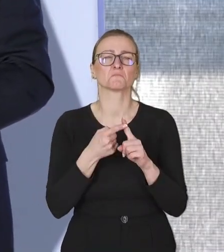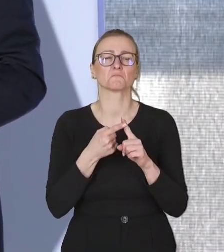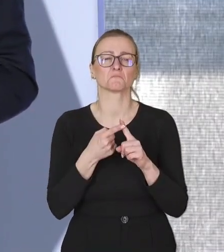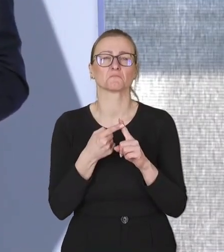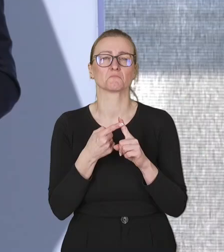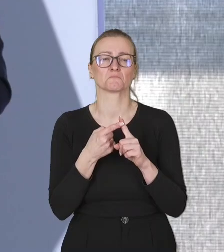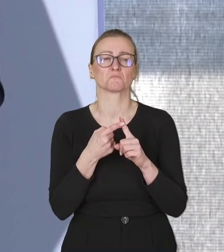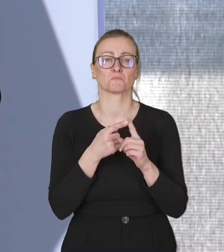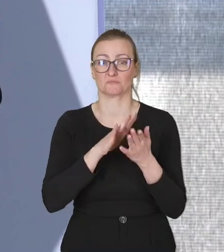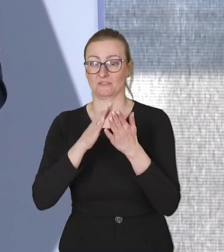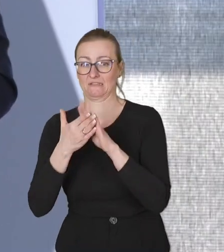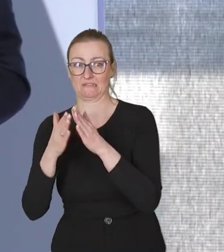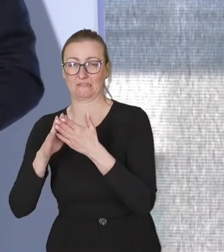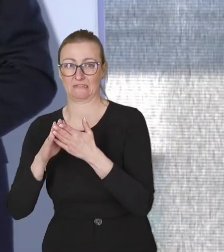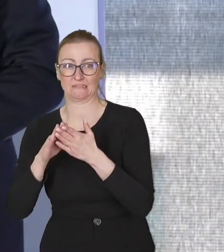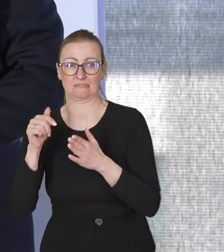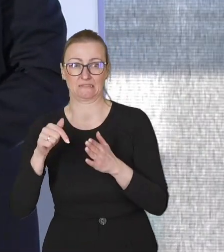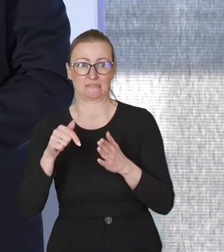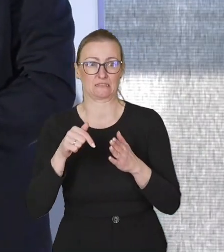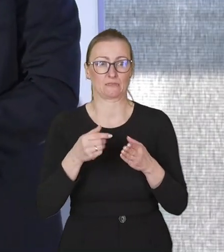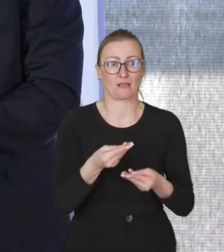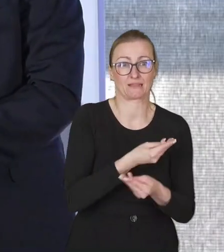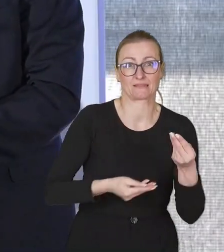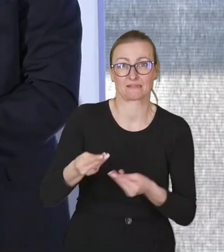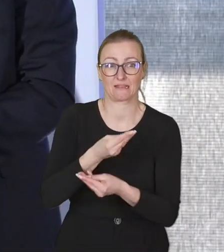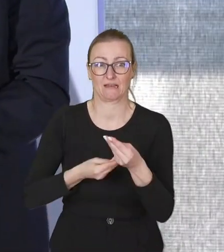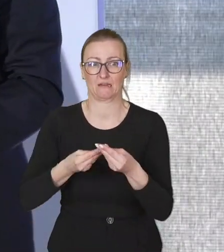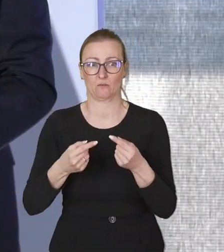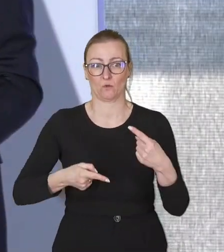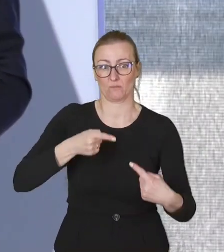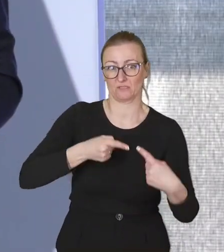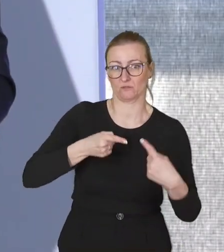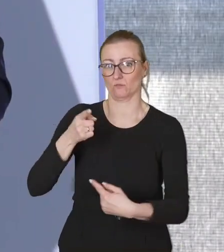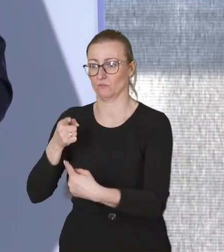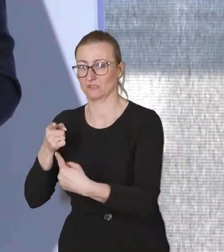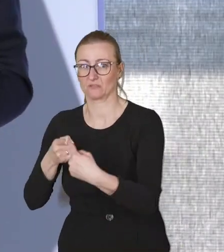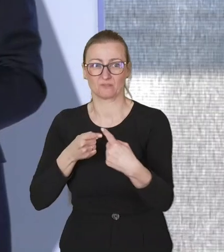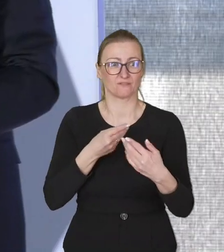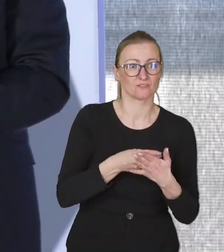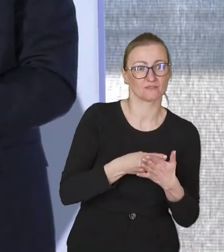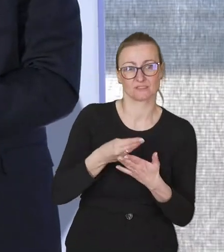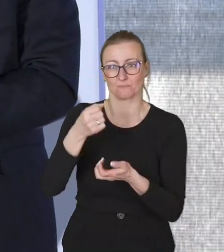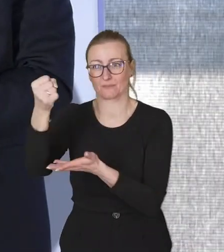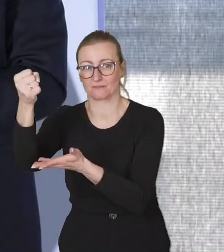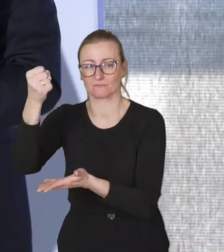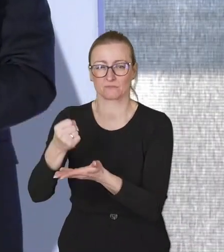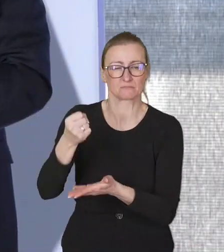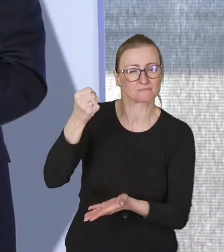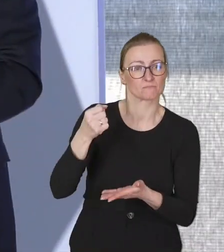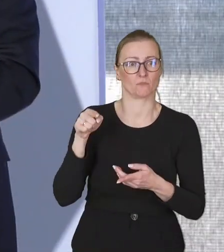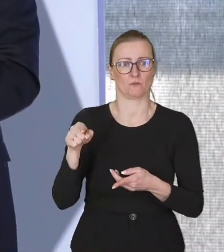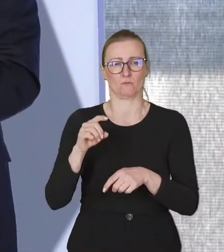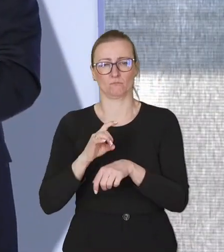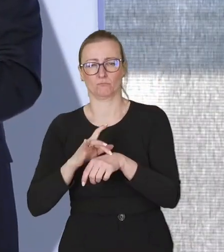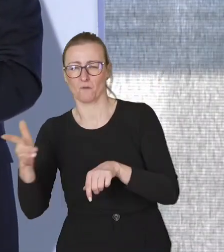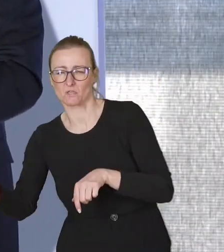competitiveness, promoting skills and quality jobs, and better coordination of policies at the EU and national level with